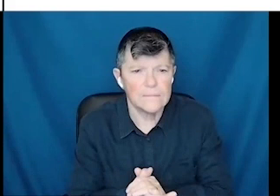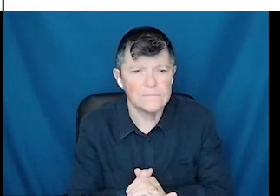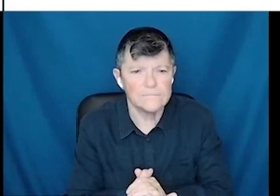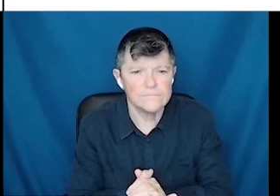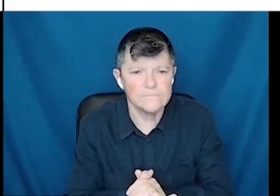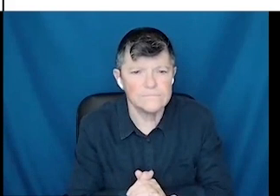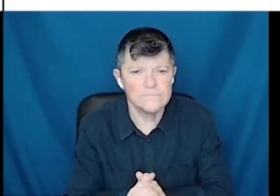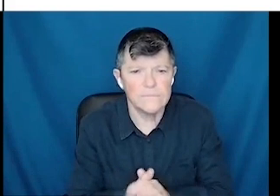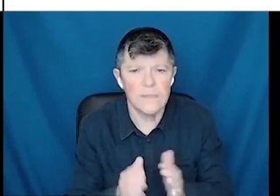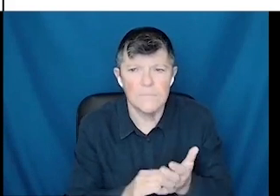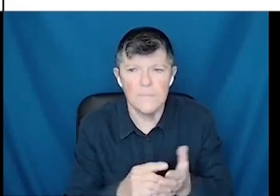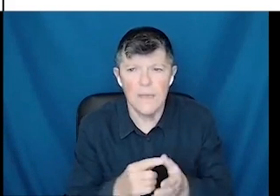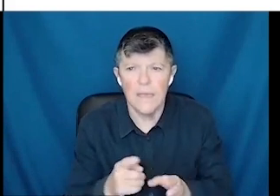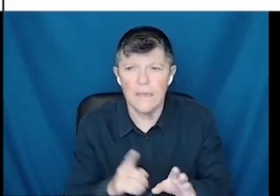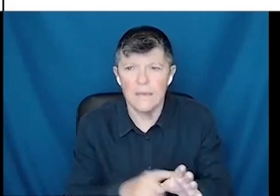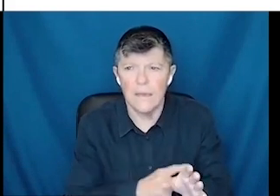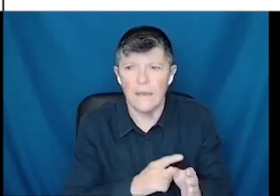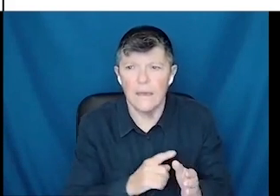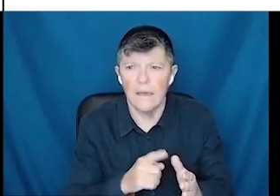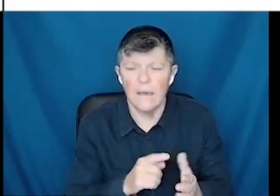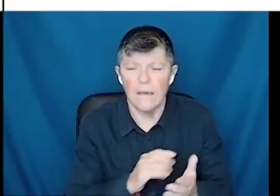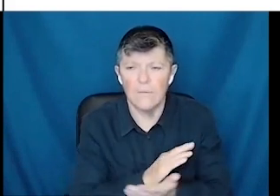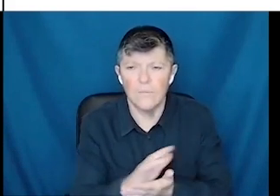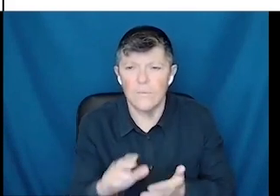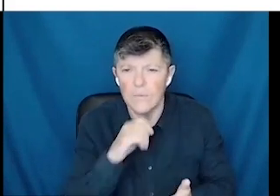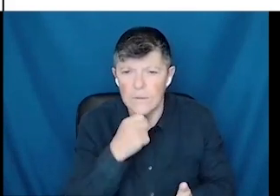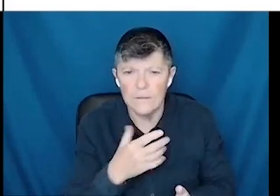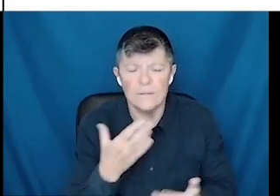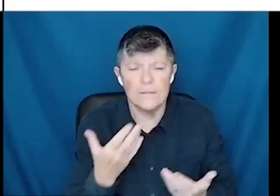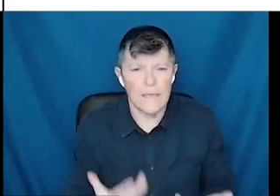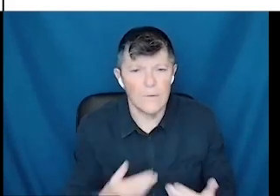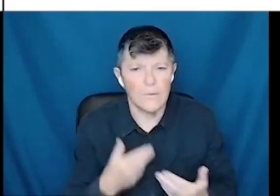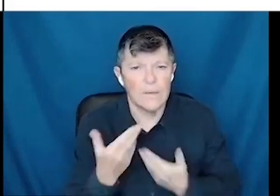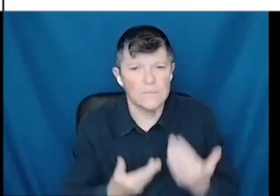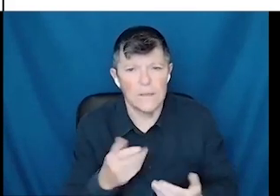will now explain why writing accessibly is so important.